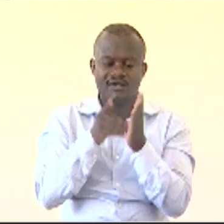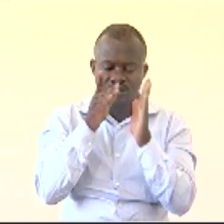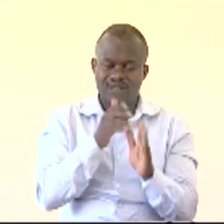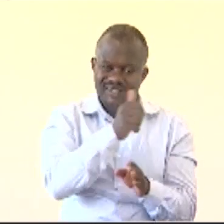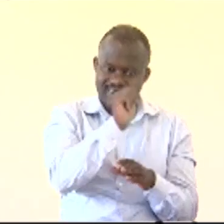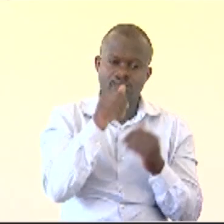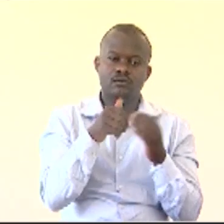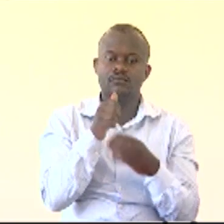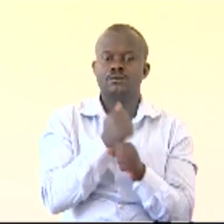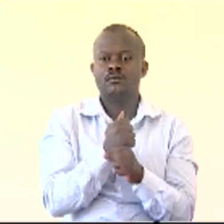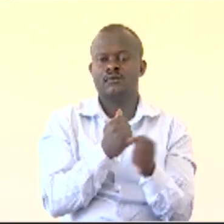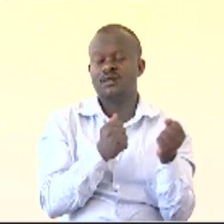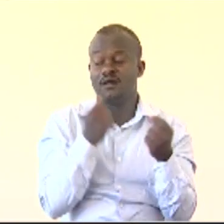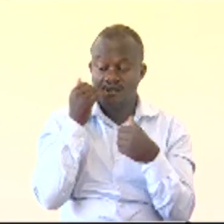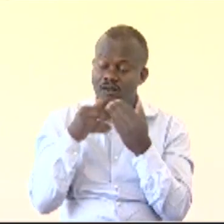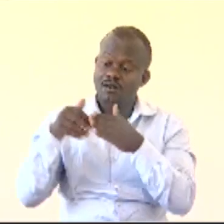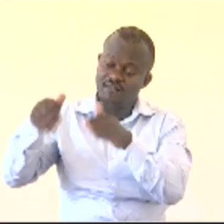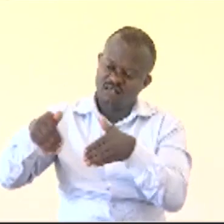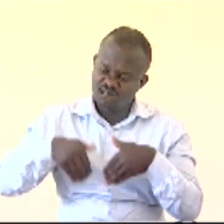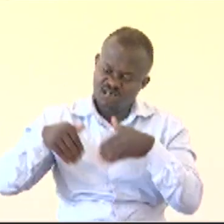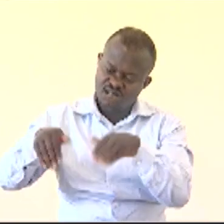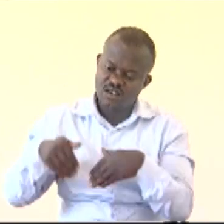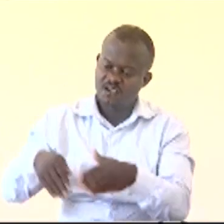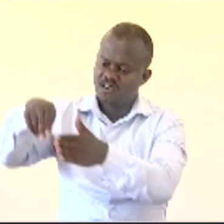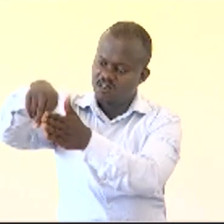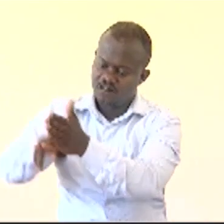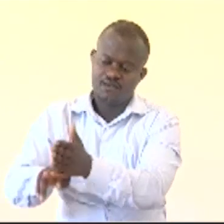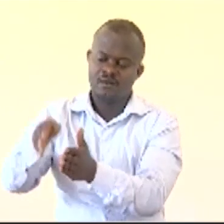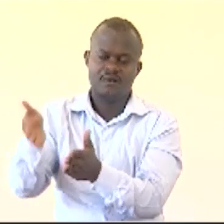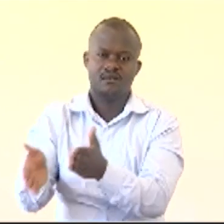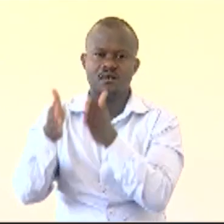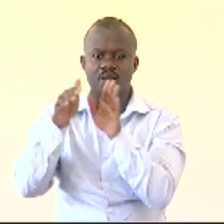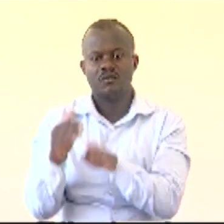So when you're going to do a burial for these people, you have to be able to.